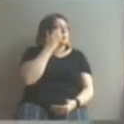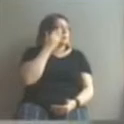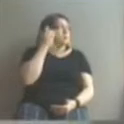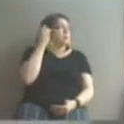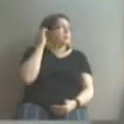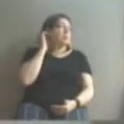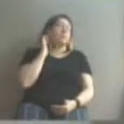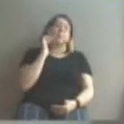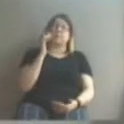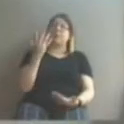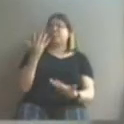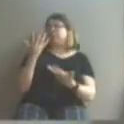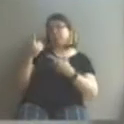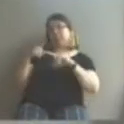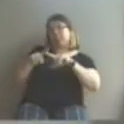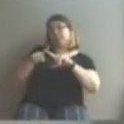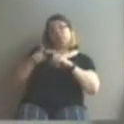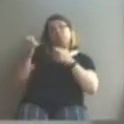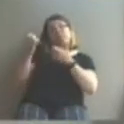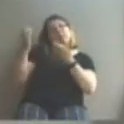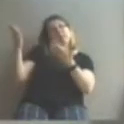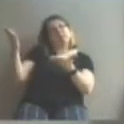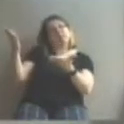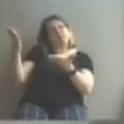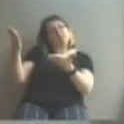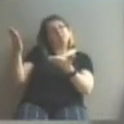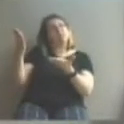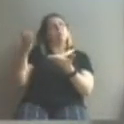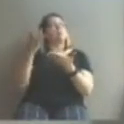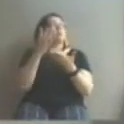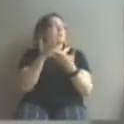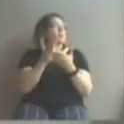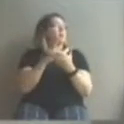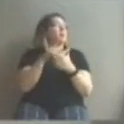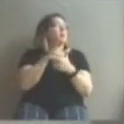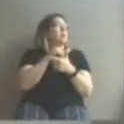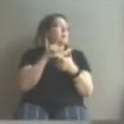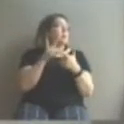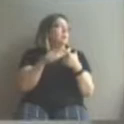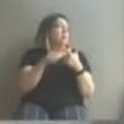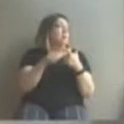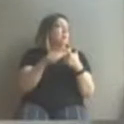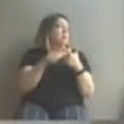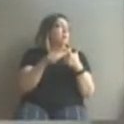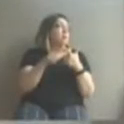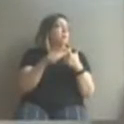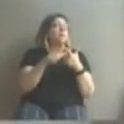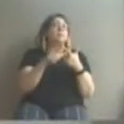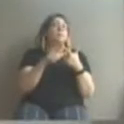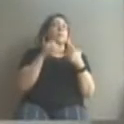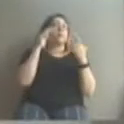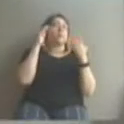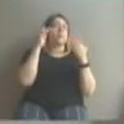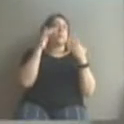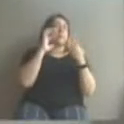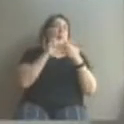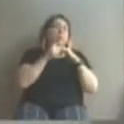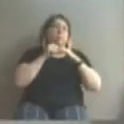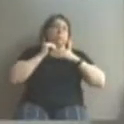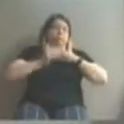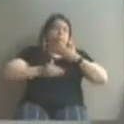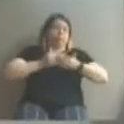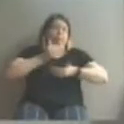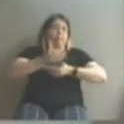members make a motion to do. Now, the question then becomes actually one of order. At this